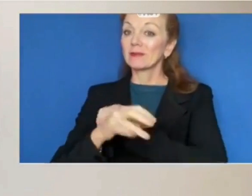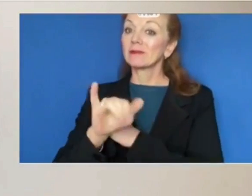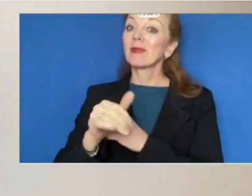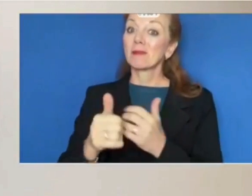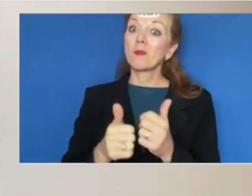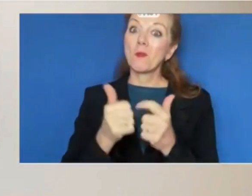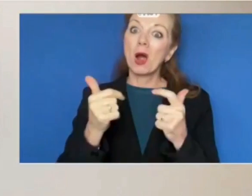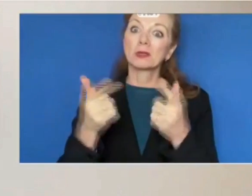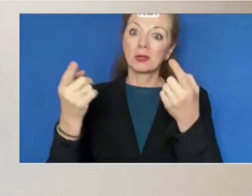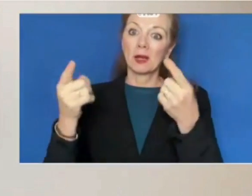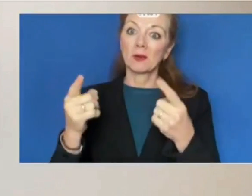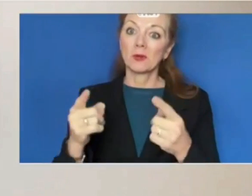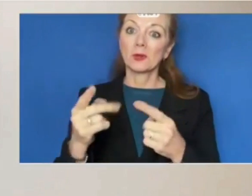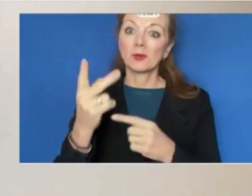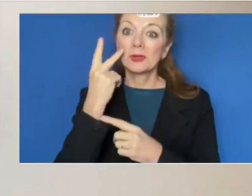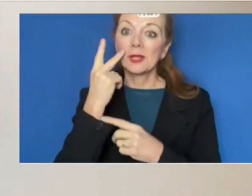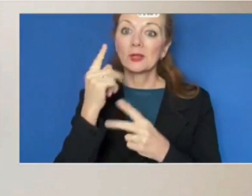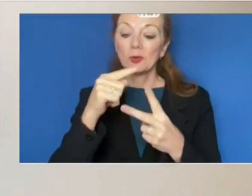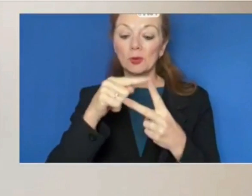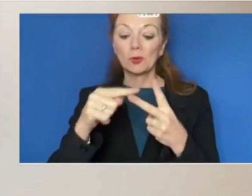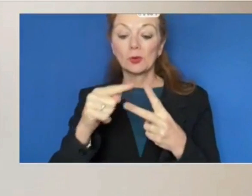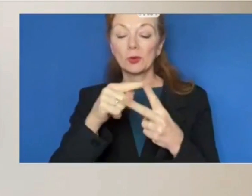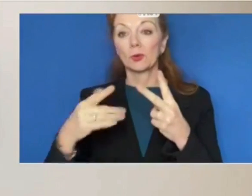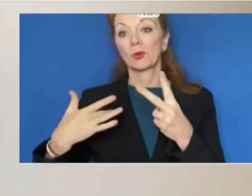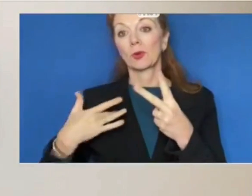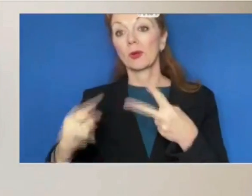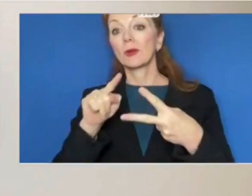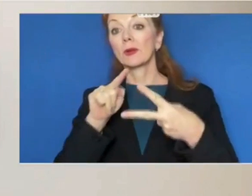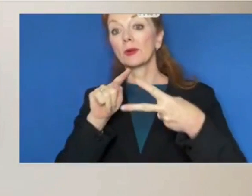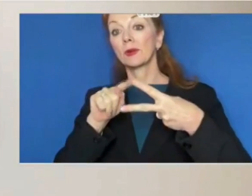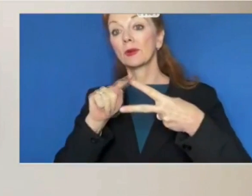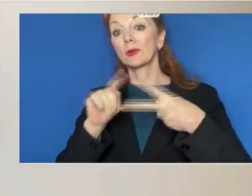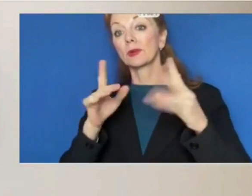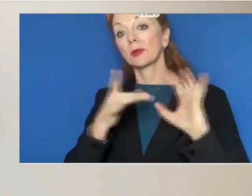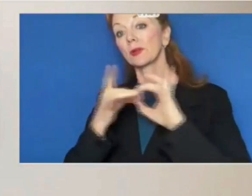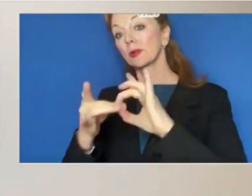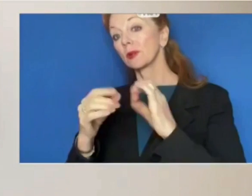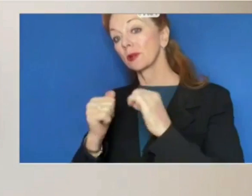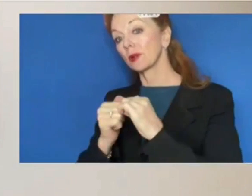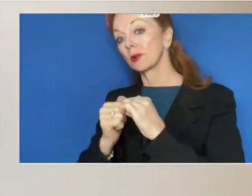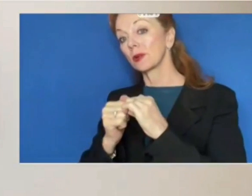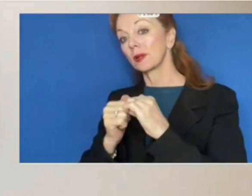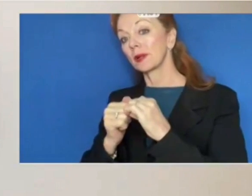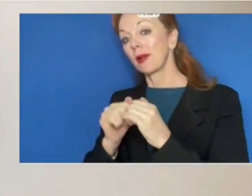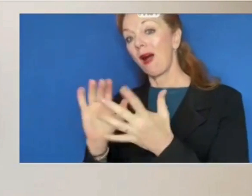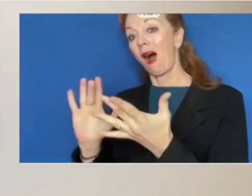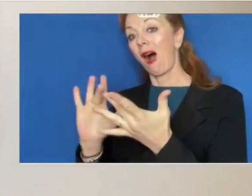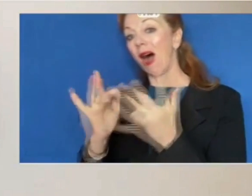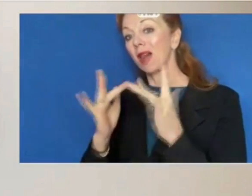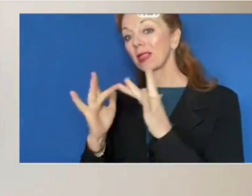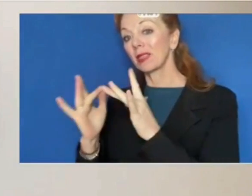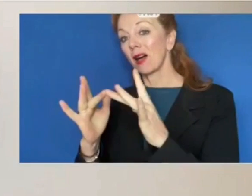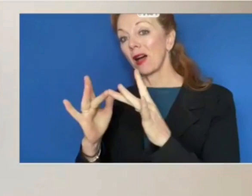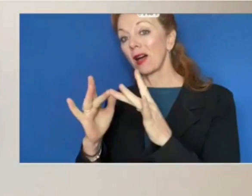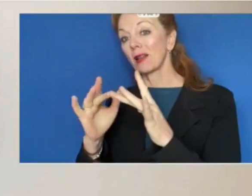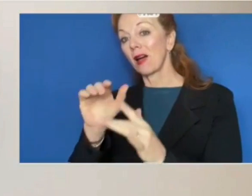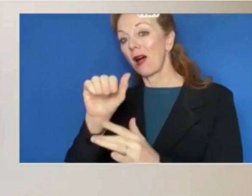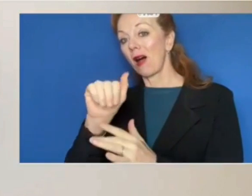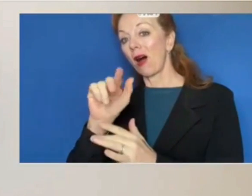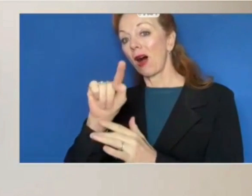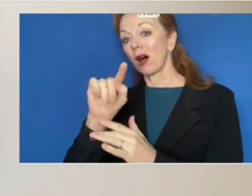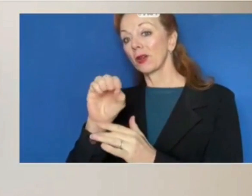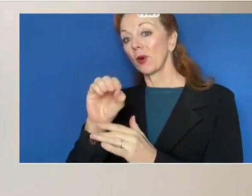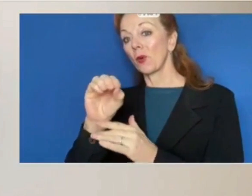two new emerging trends. The first one is associated with the online auto theft